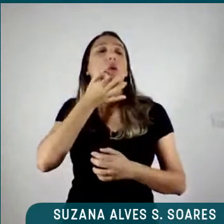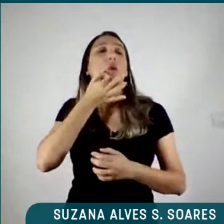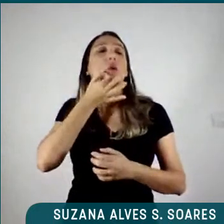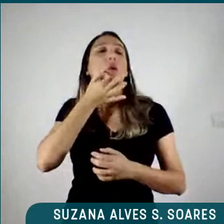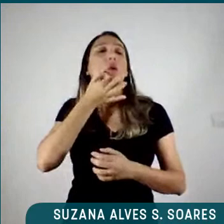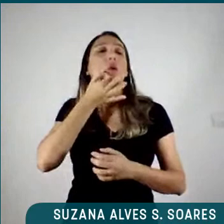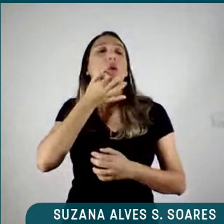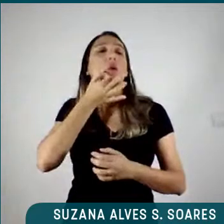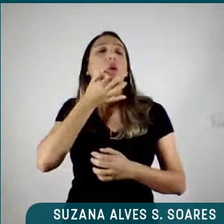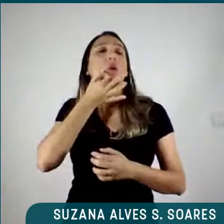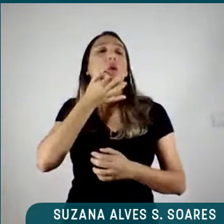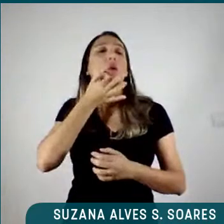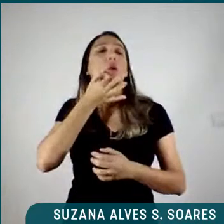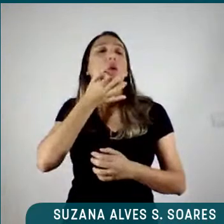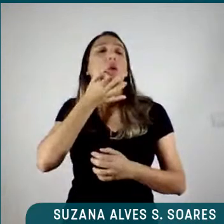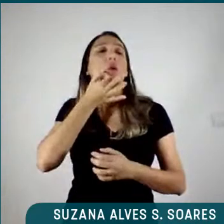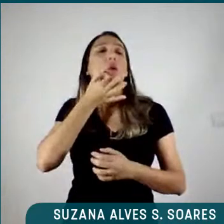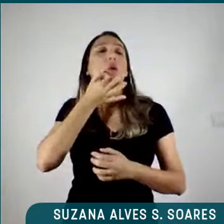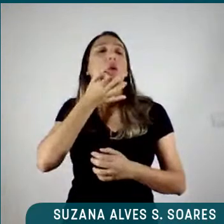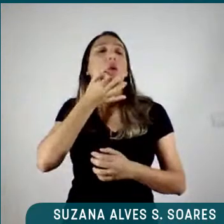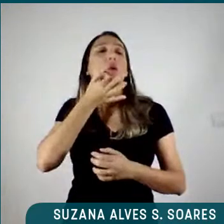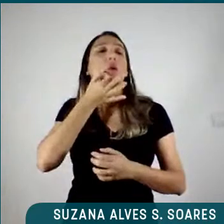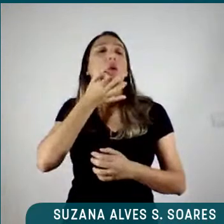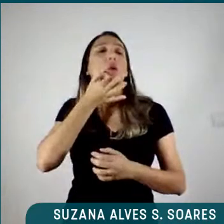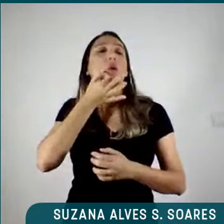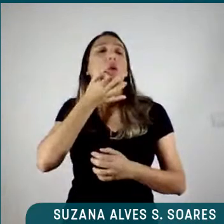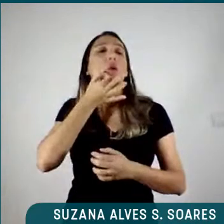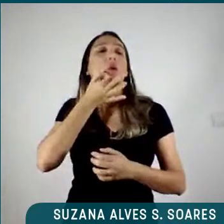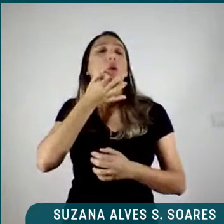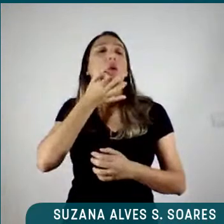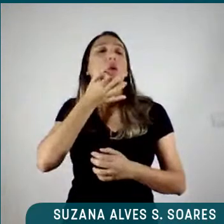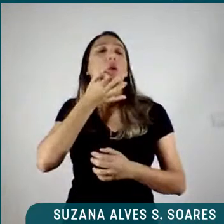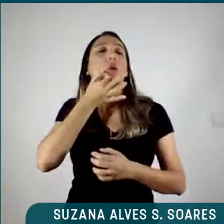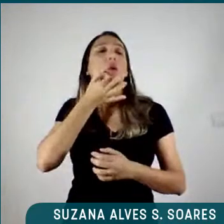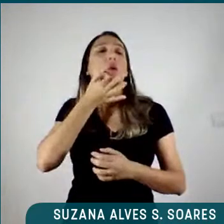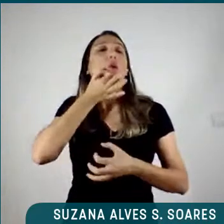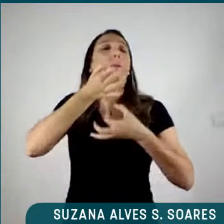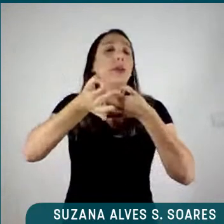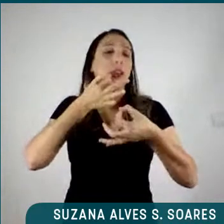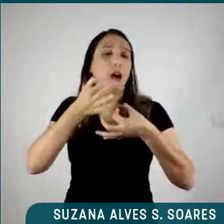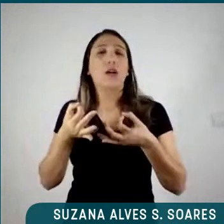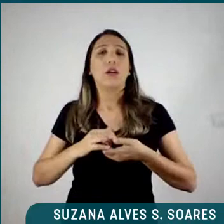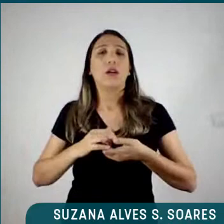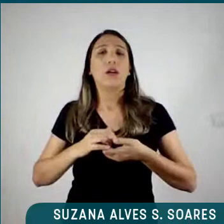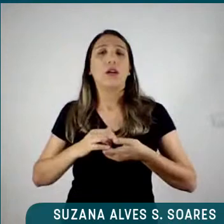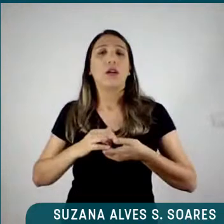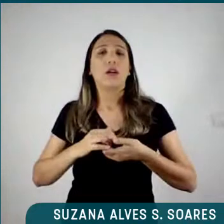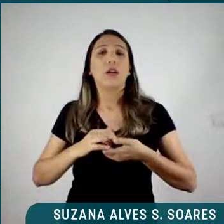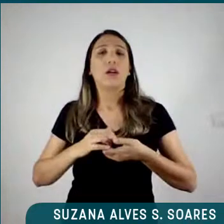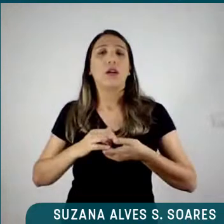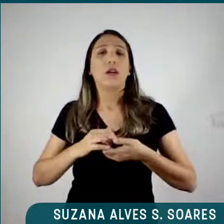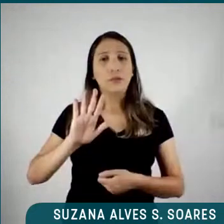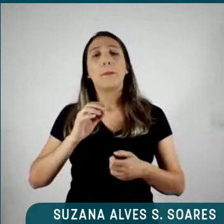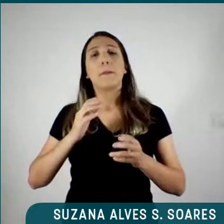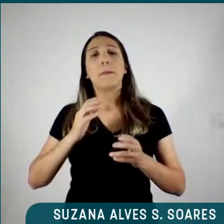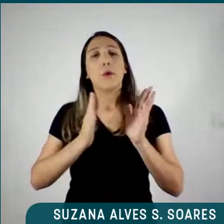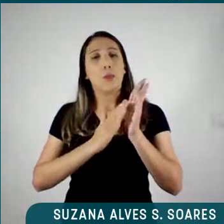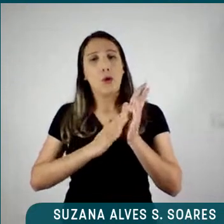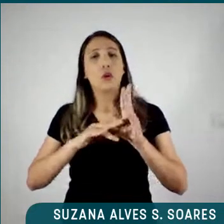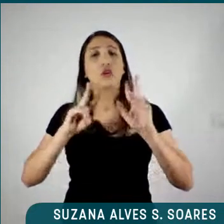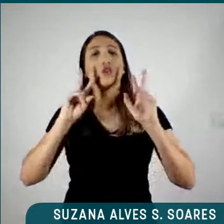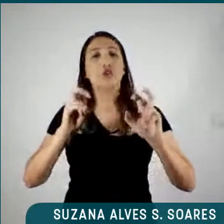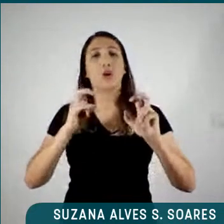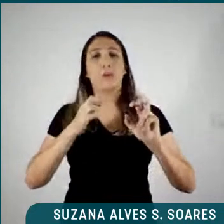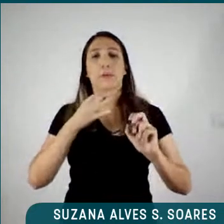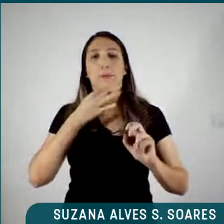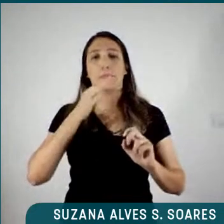asking Débora, why does it happen? Why is so difficult, so challenging to have a